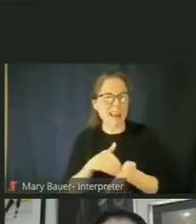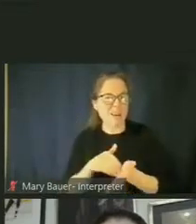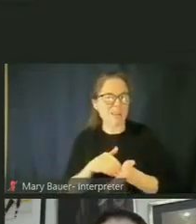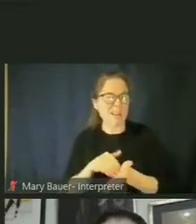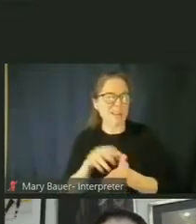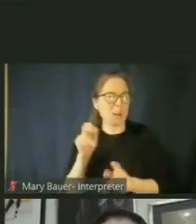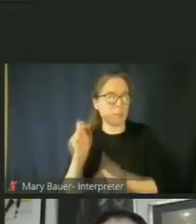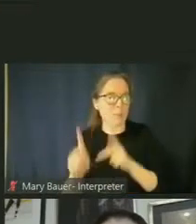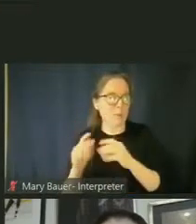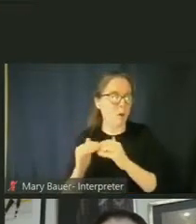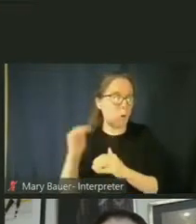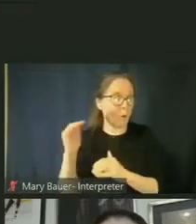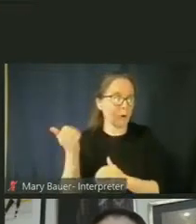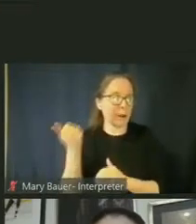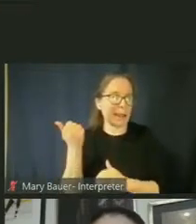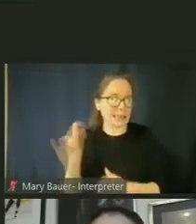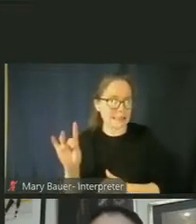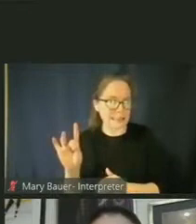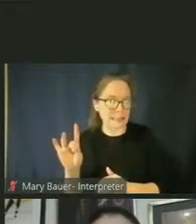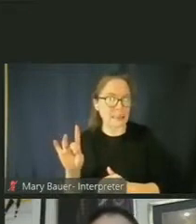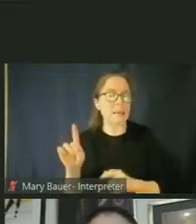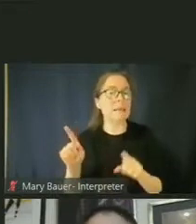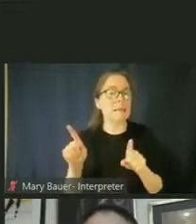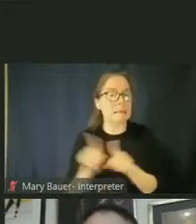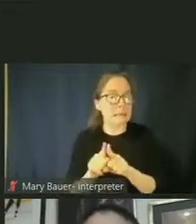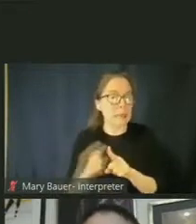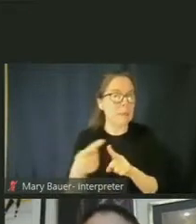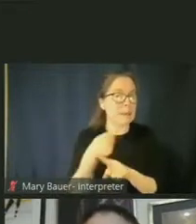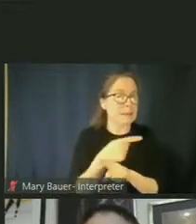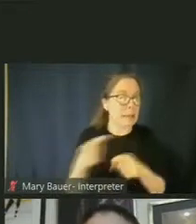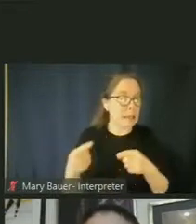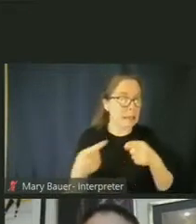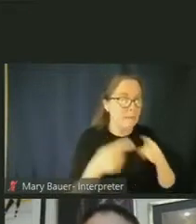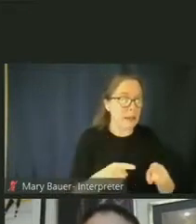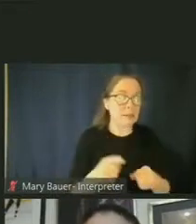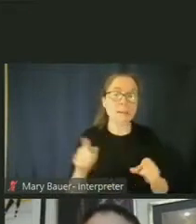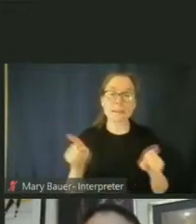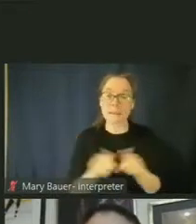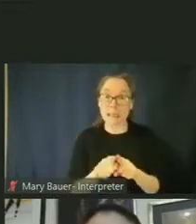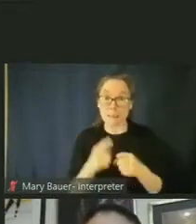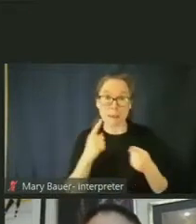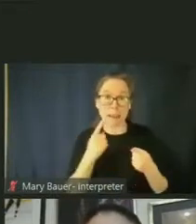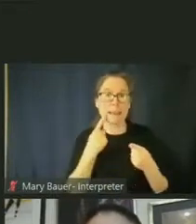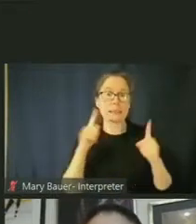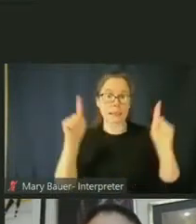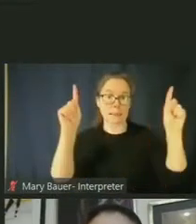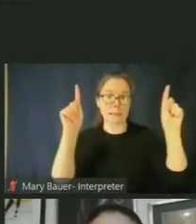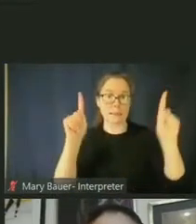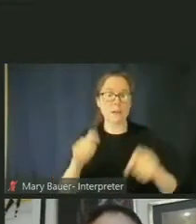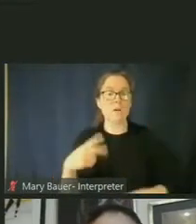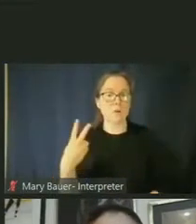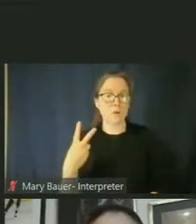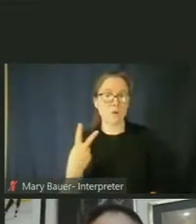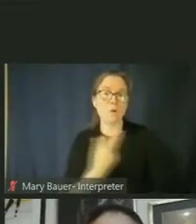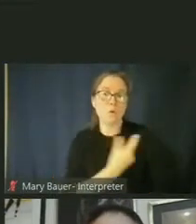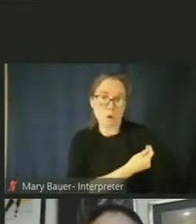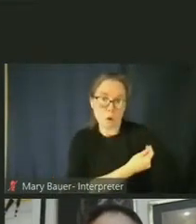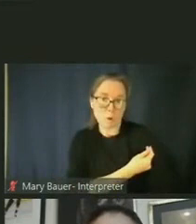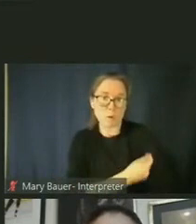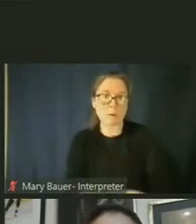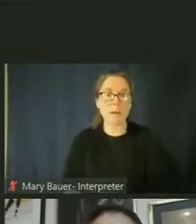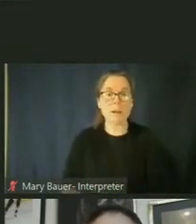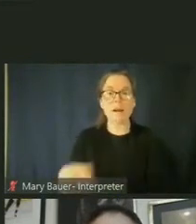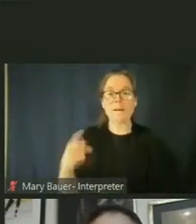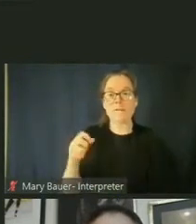over, similar array of side effects, but also similar effectiveness, both being two doses, the Pfizer being 21 days